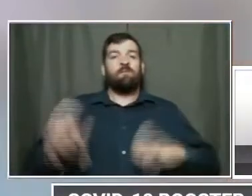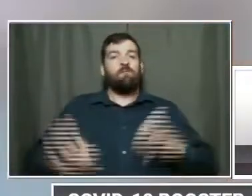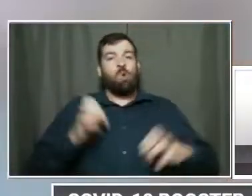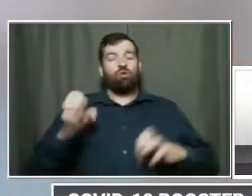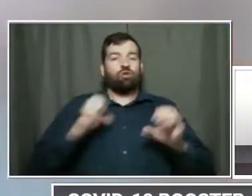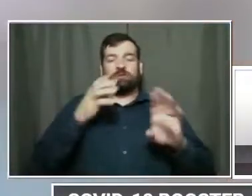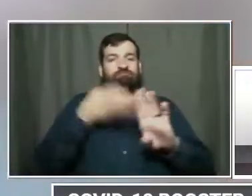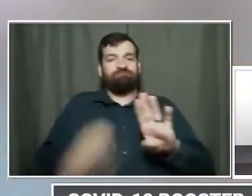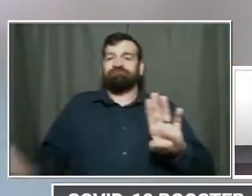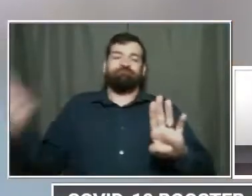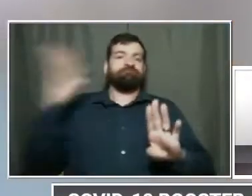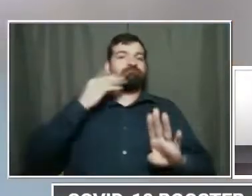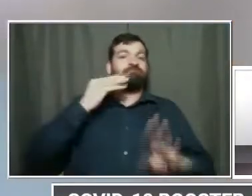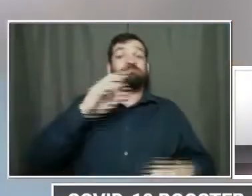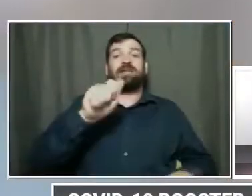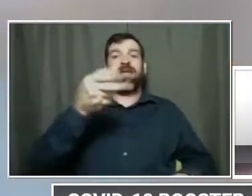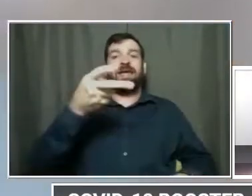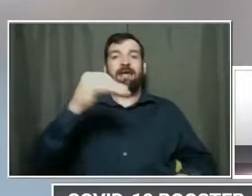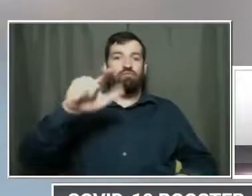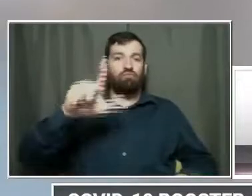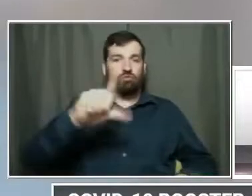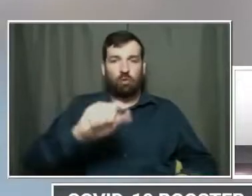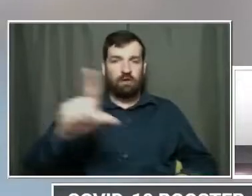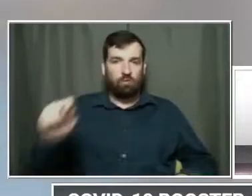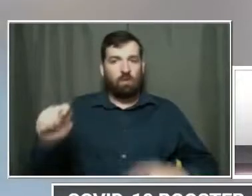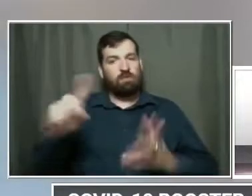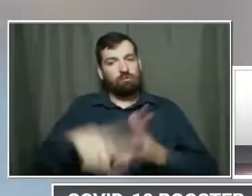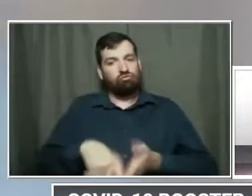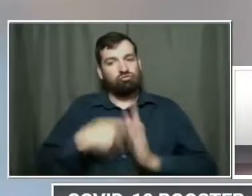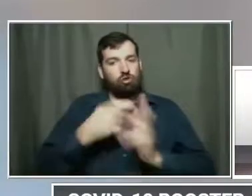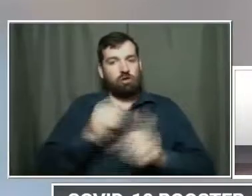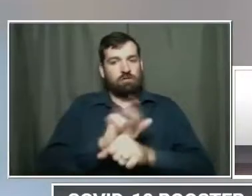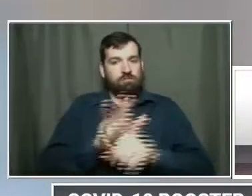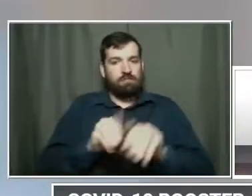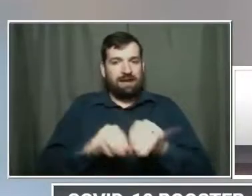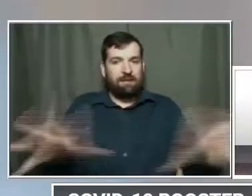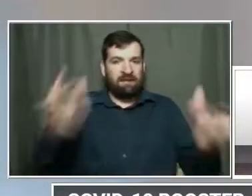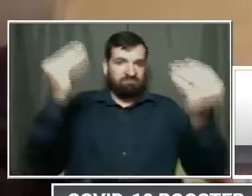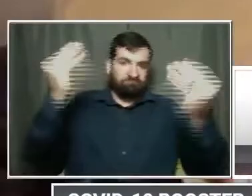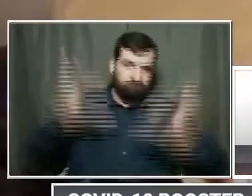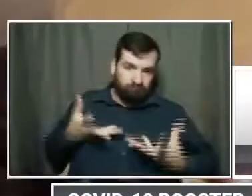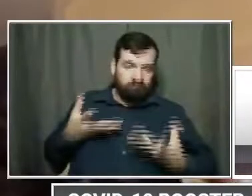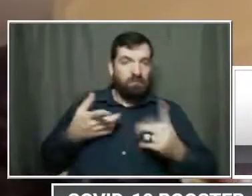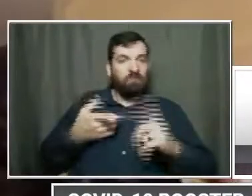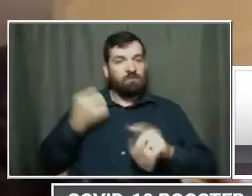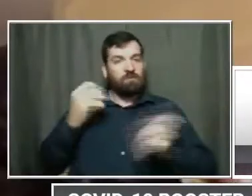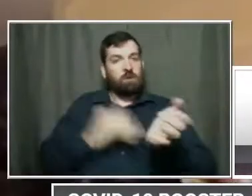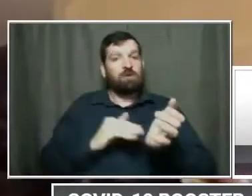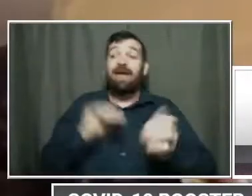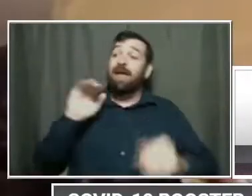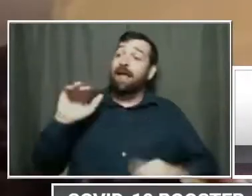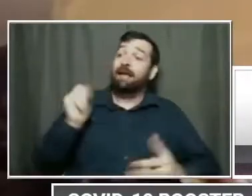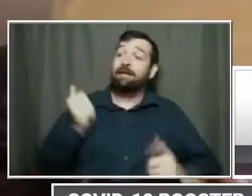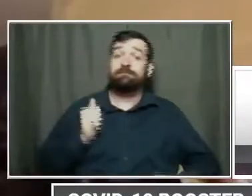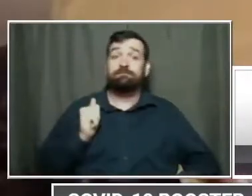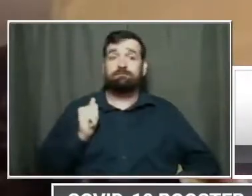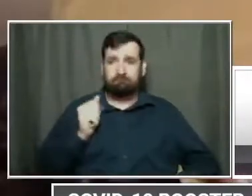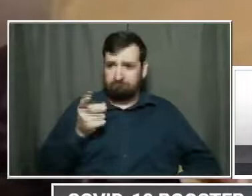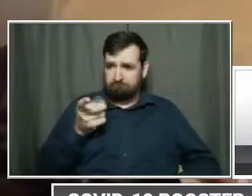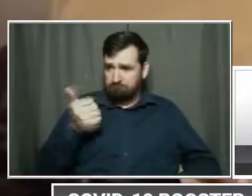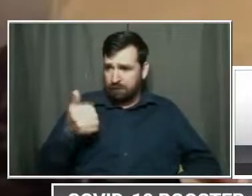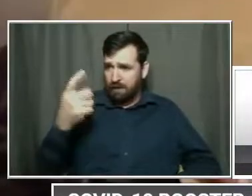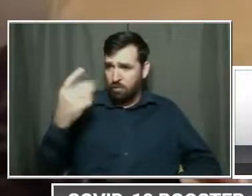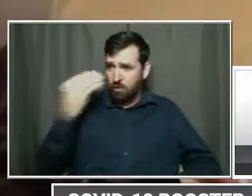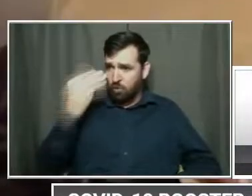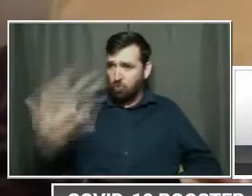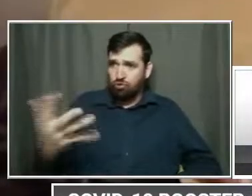April 2020, the beginning of the pandemic, when he received this news from doctors. Hey, has anyone ever told you your kidneys don't